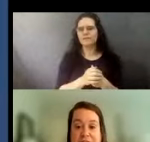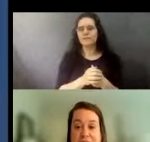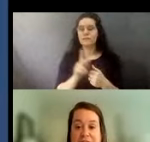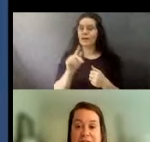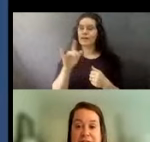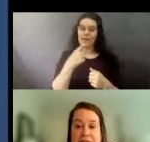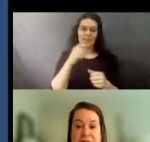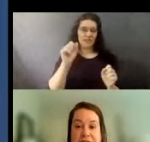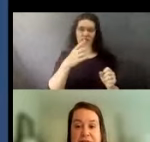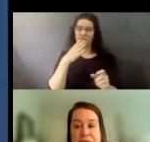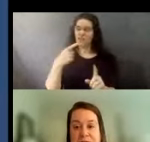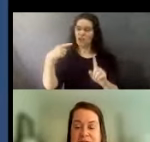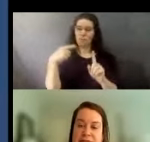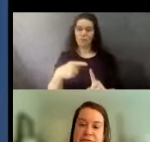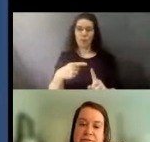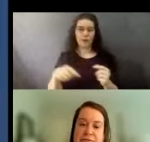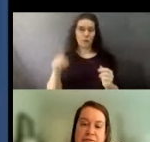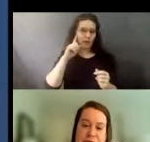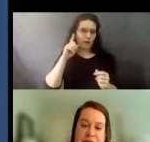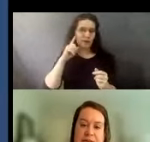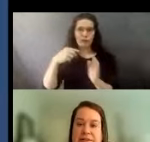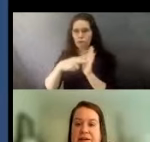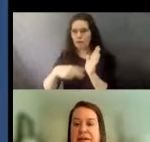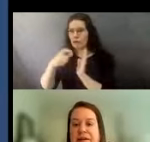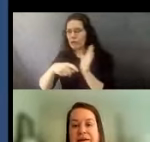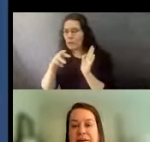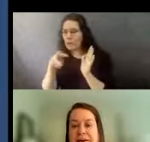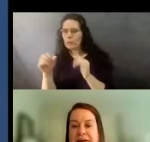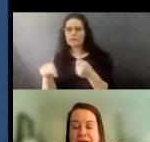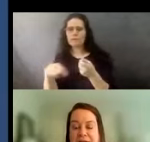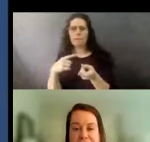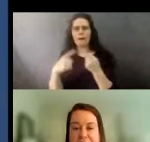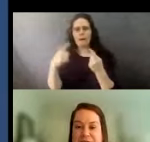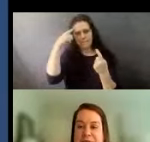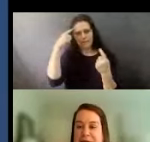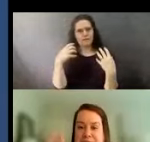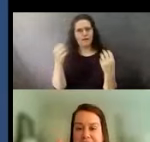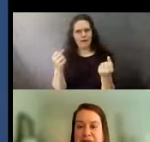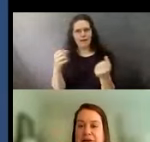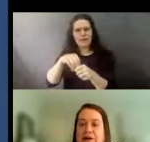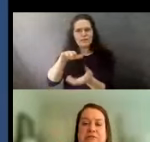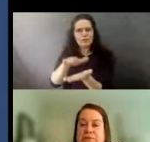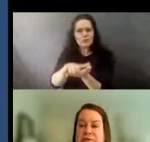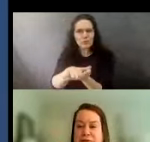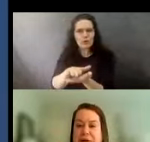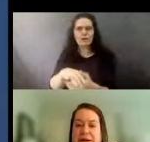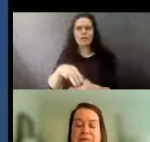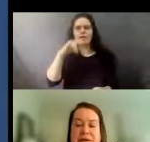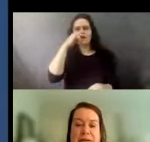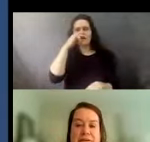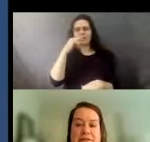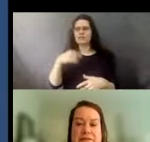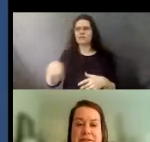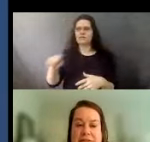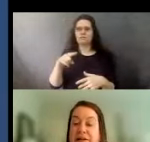children and kids who attend school and school closings and not meeting peers without a mask on, all sorts of impacts, but